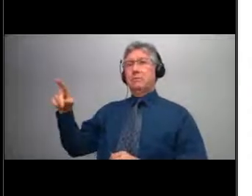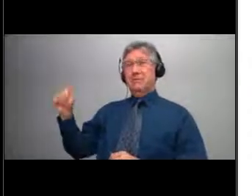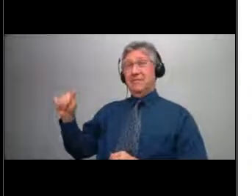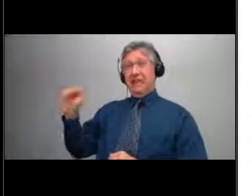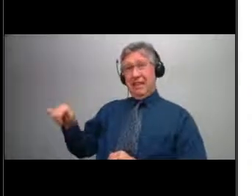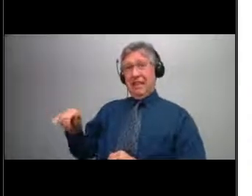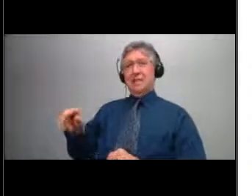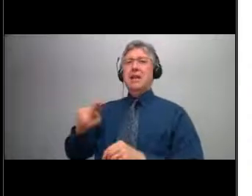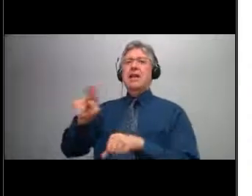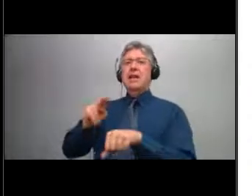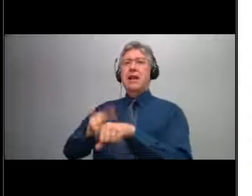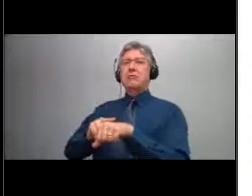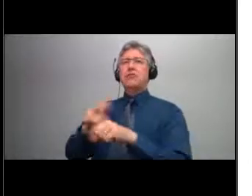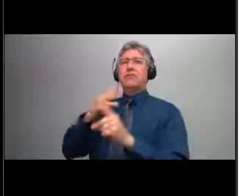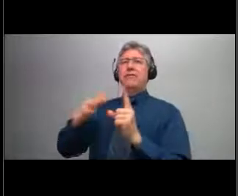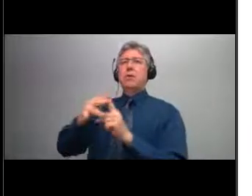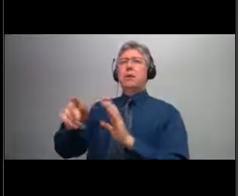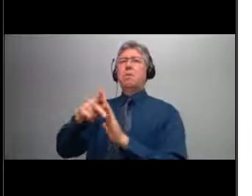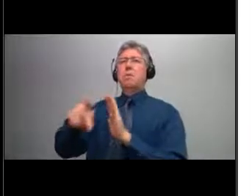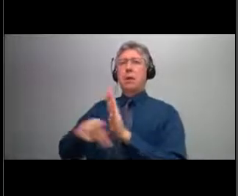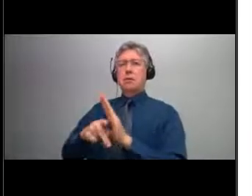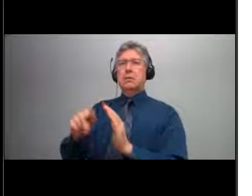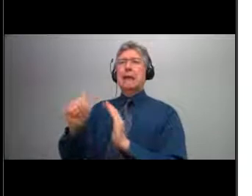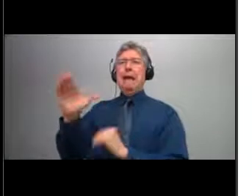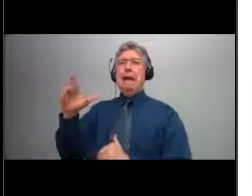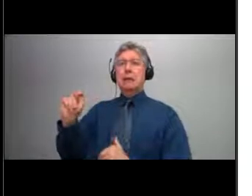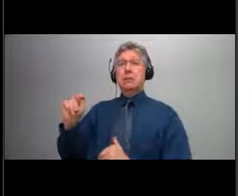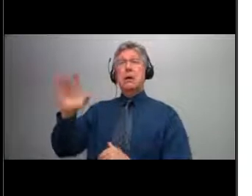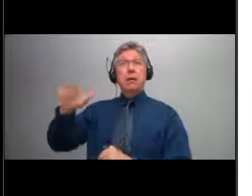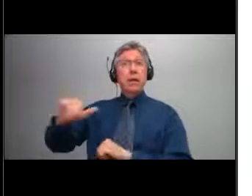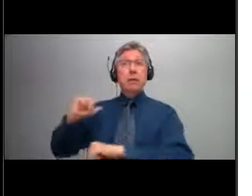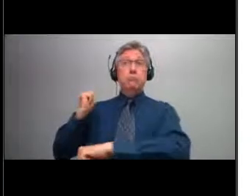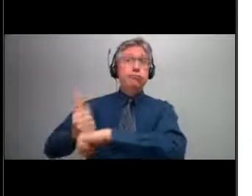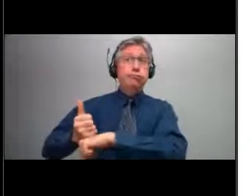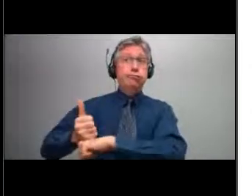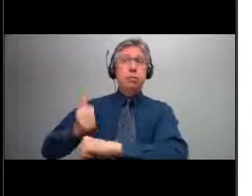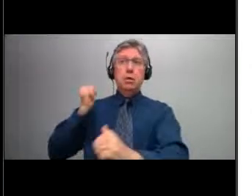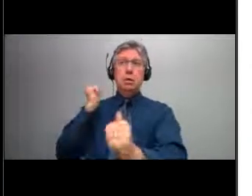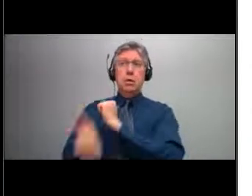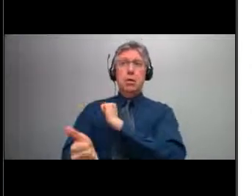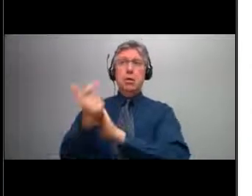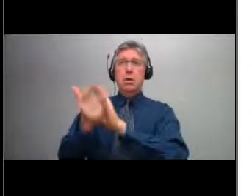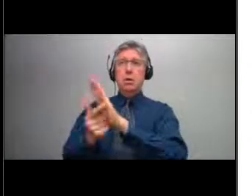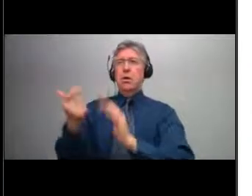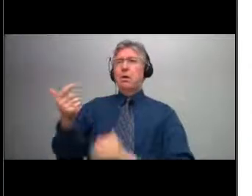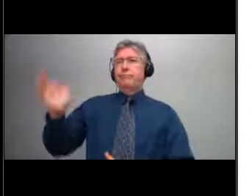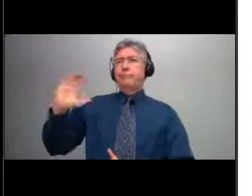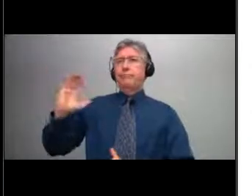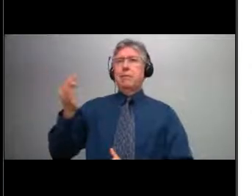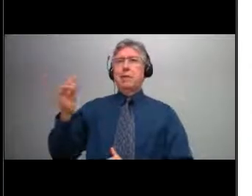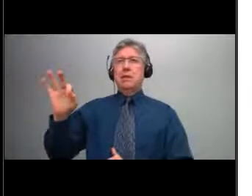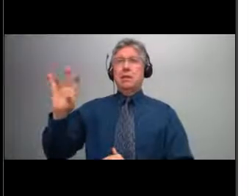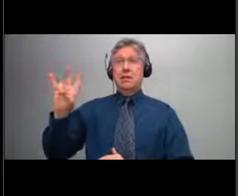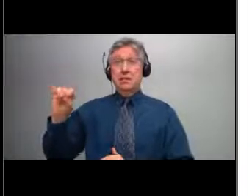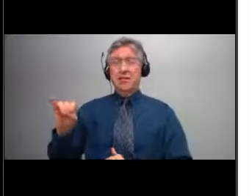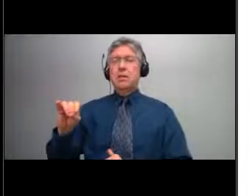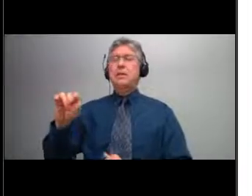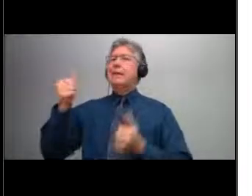or NEPA. NEPA was signed into law in 1970 and is required for federally funded projects, which includes this